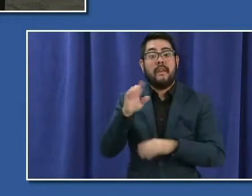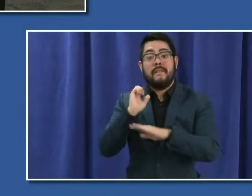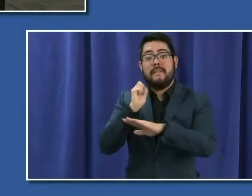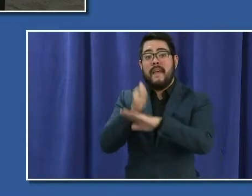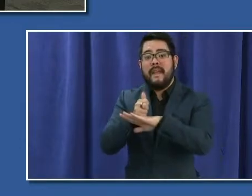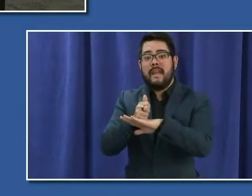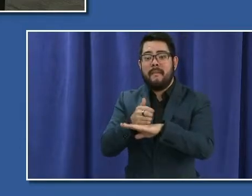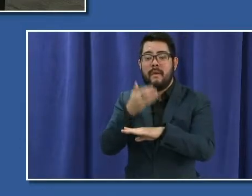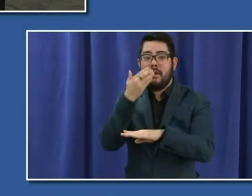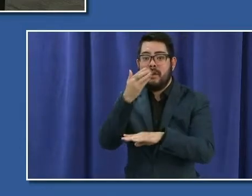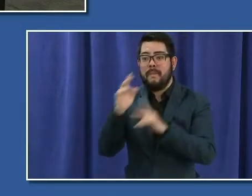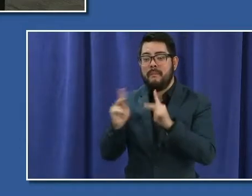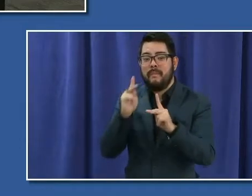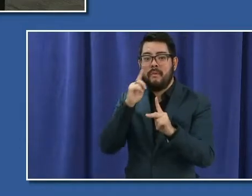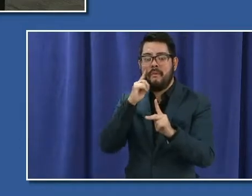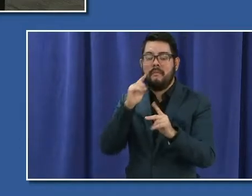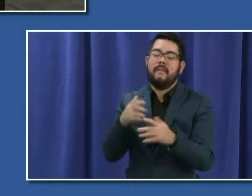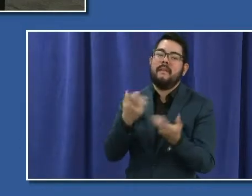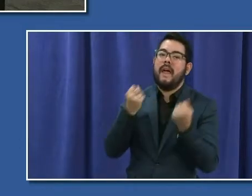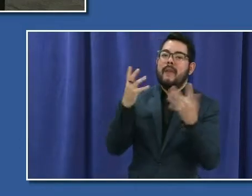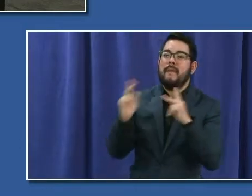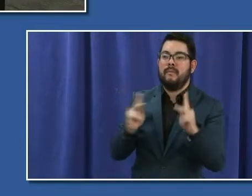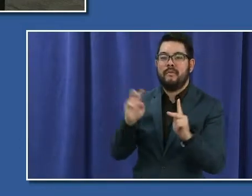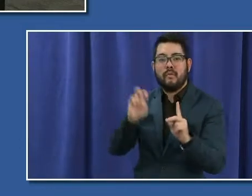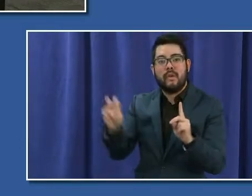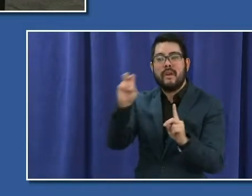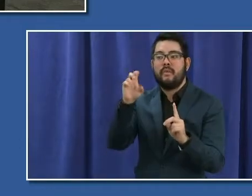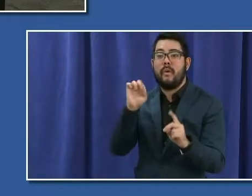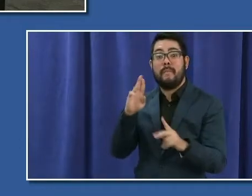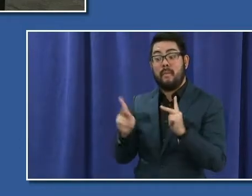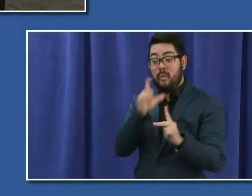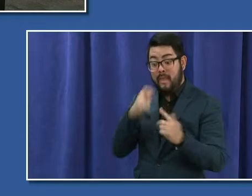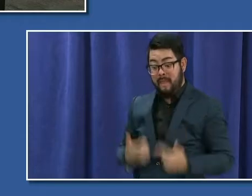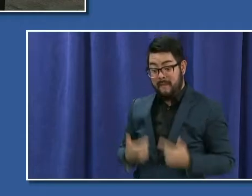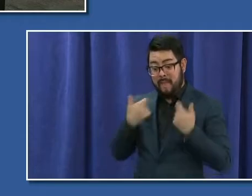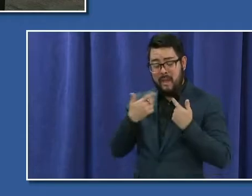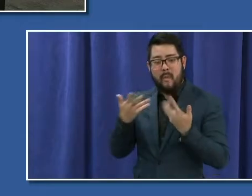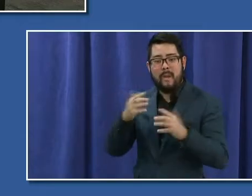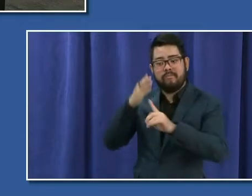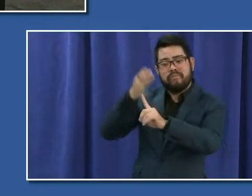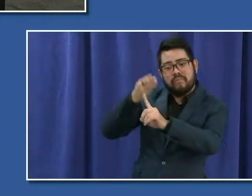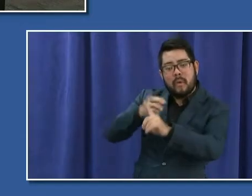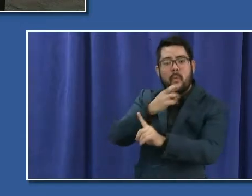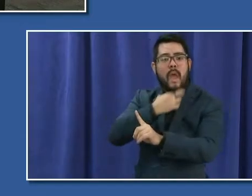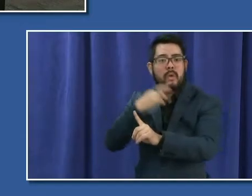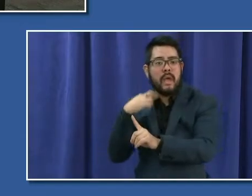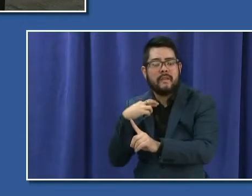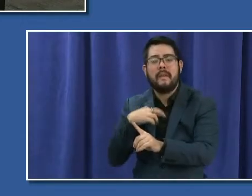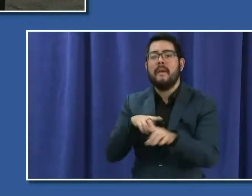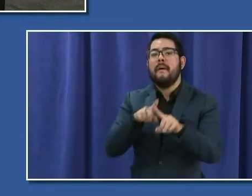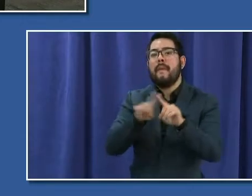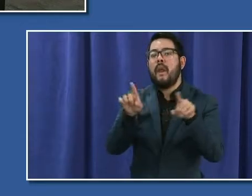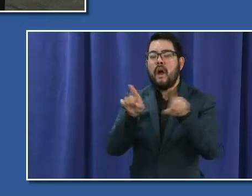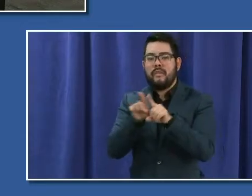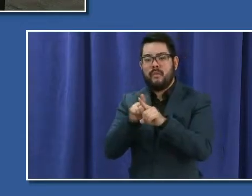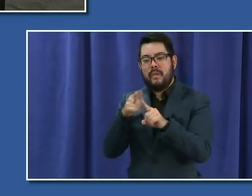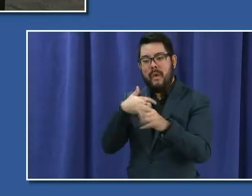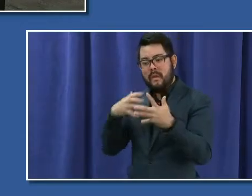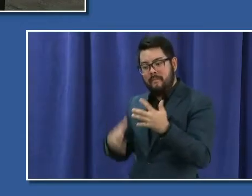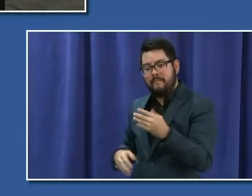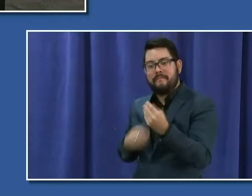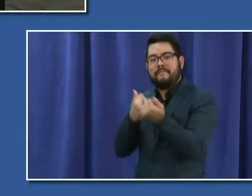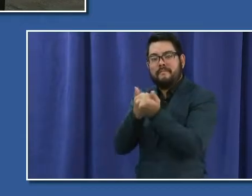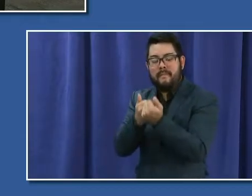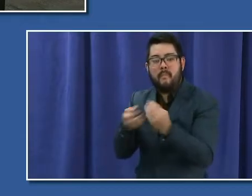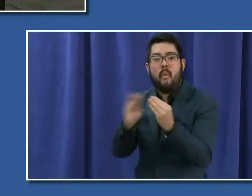destinations for Chicagoans to be able to go outside, to be able to be safe and social distance, but also to inject funds into our local